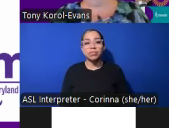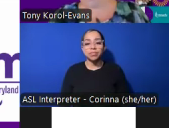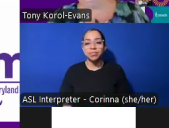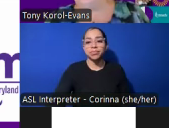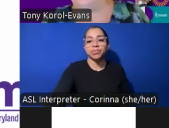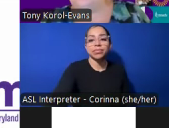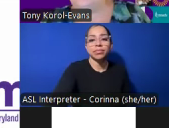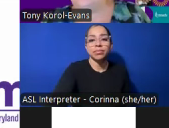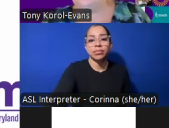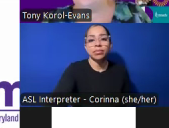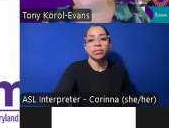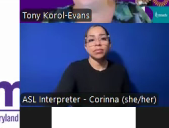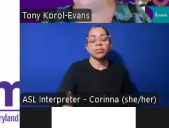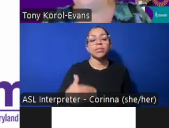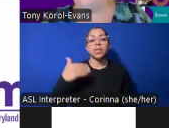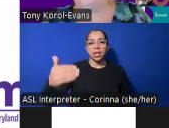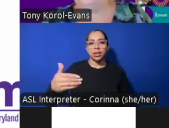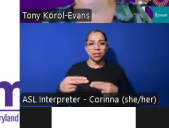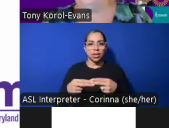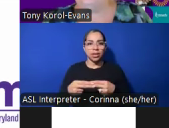slide.